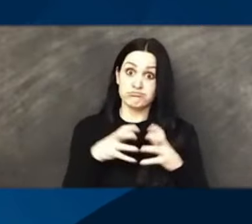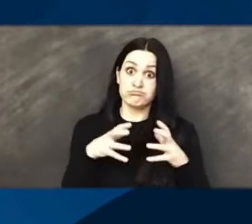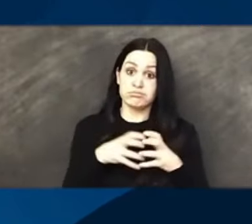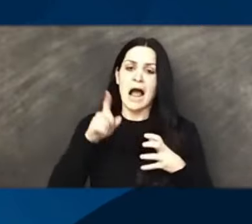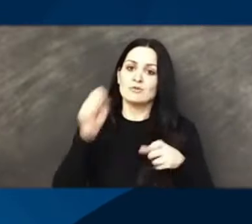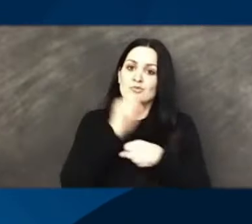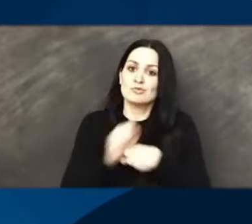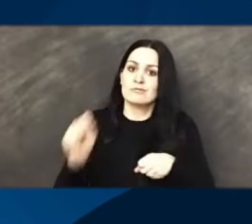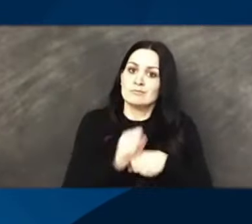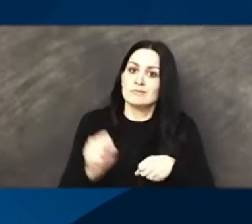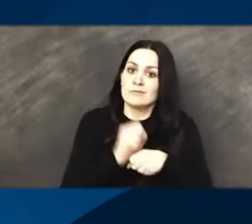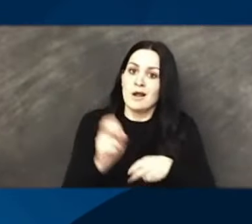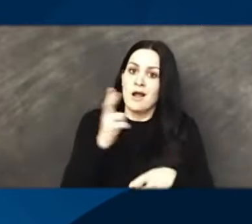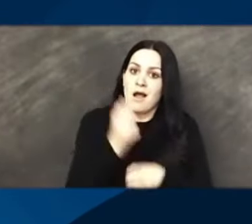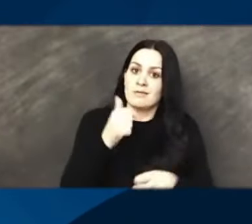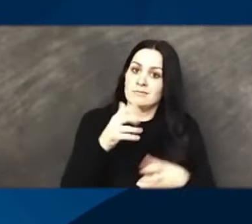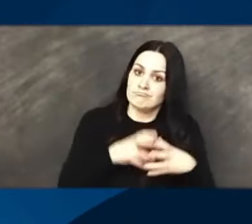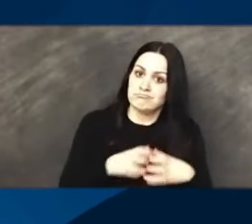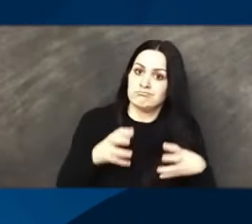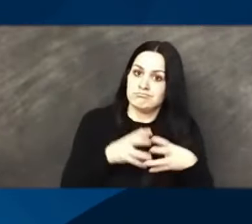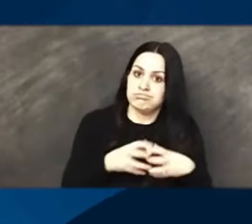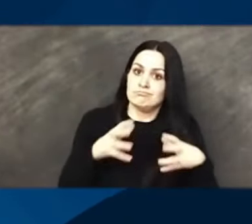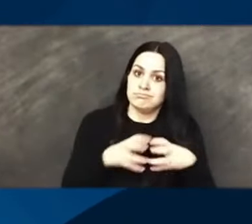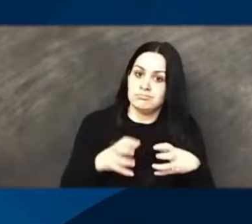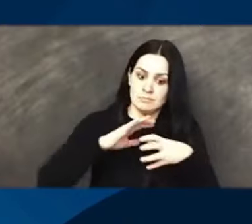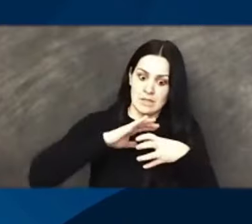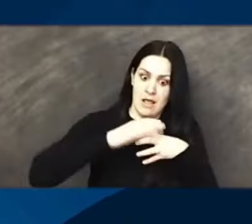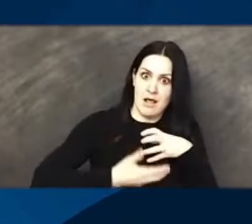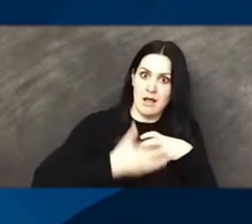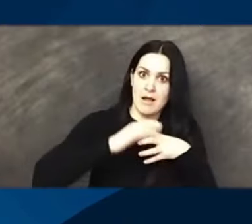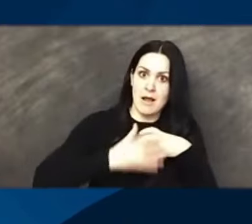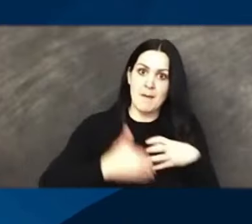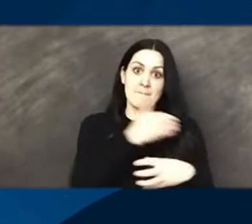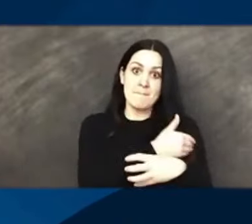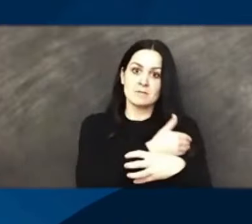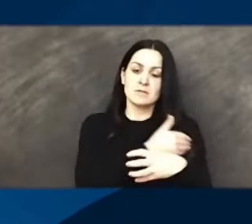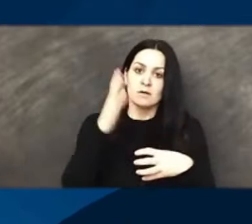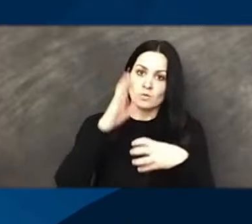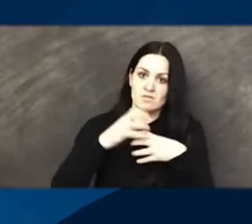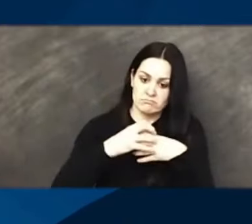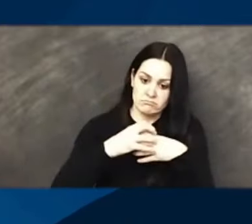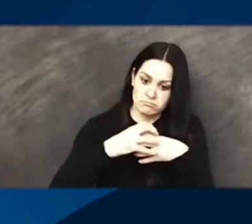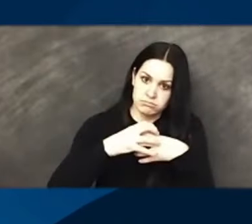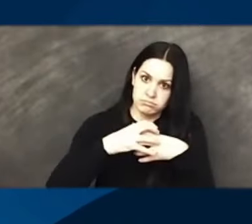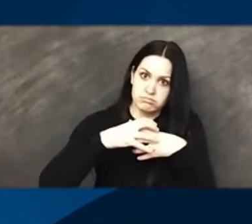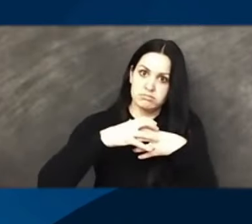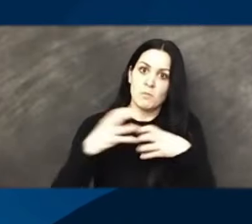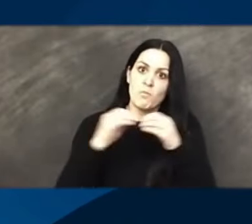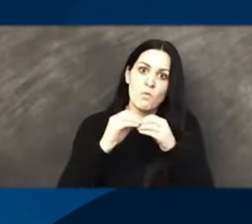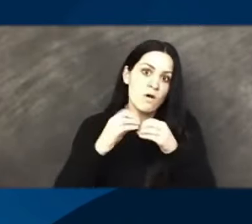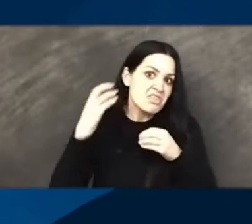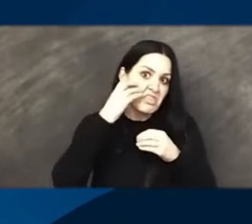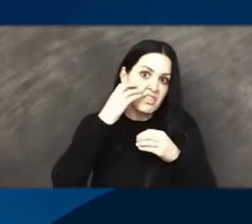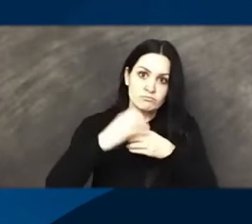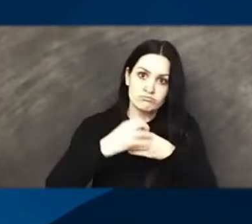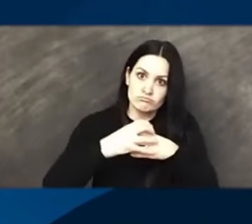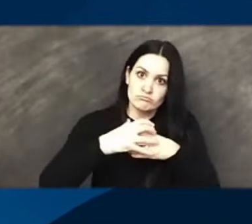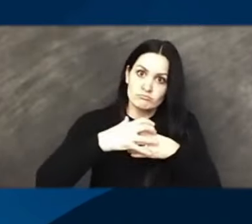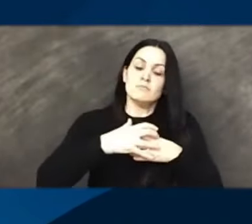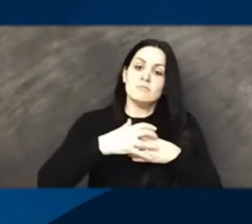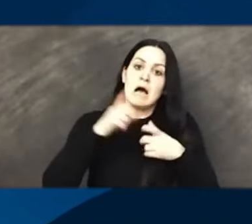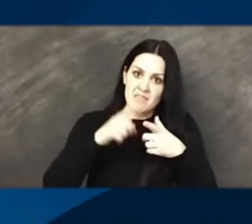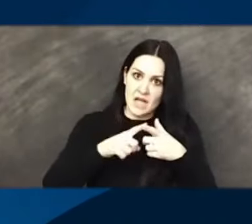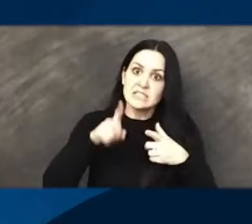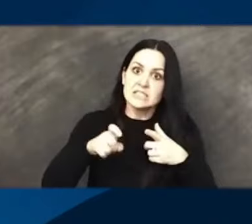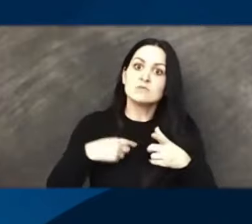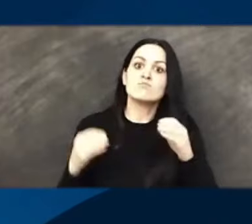to. And so the heart muscle will become thicker in order to be able to generate the force it needs to deliver blood.